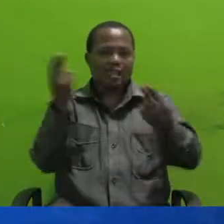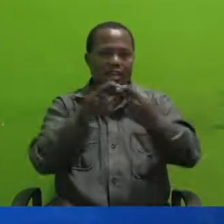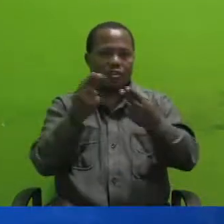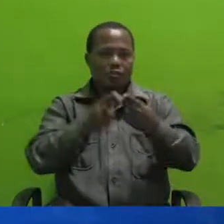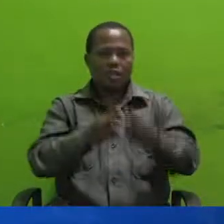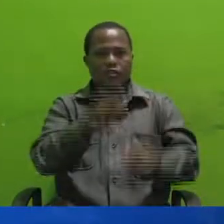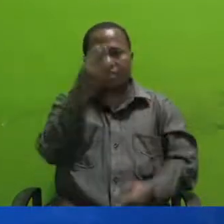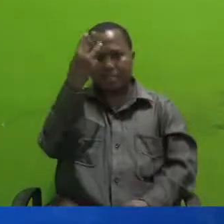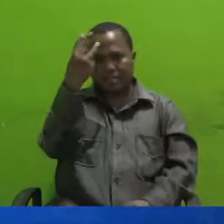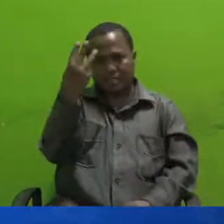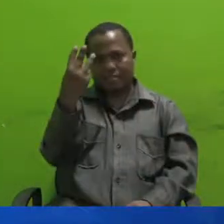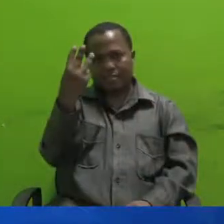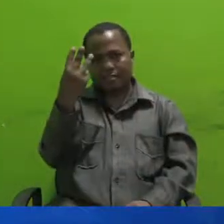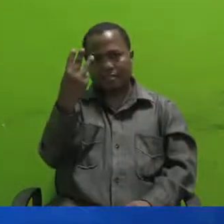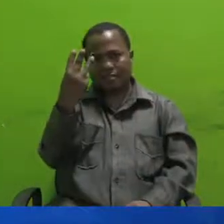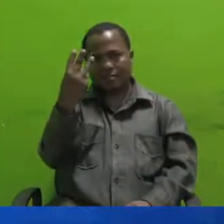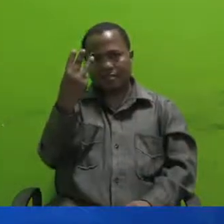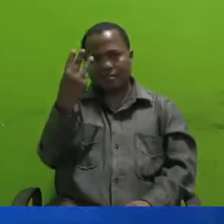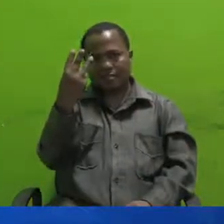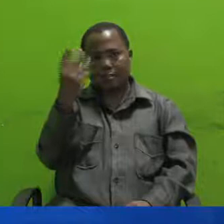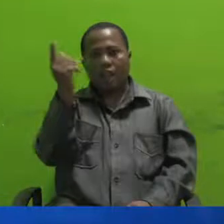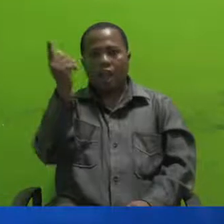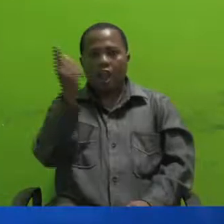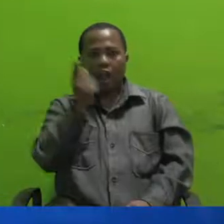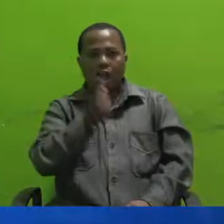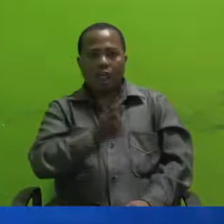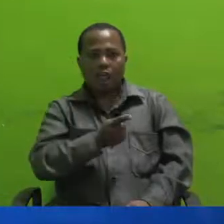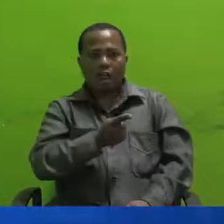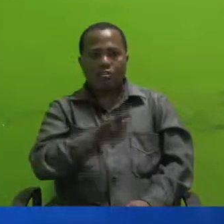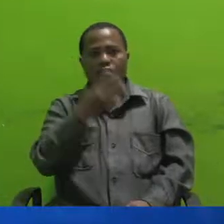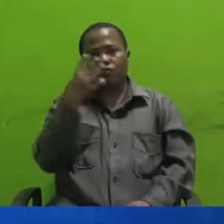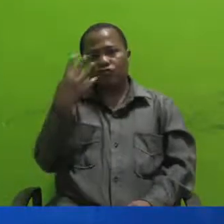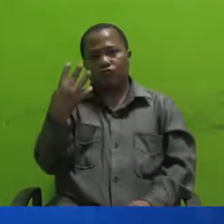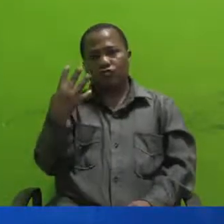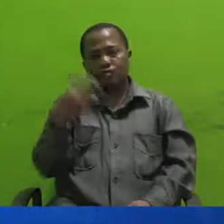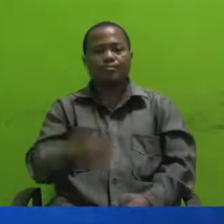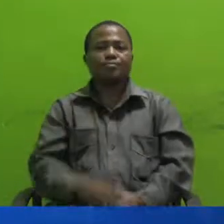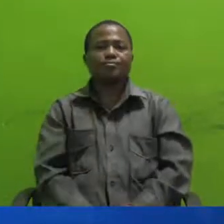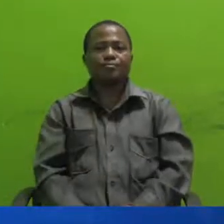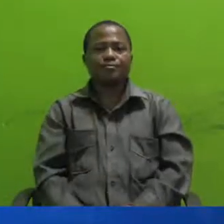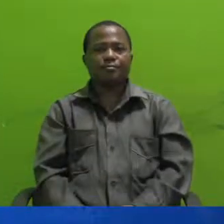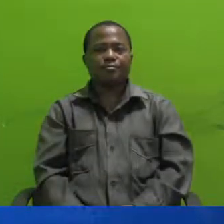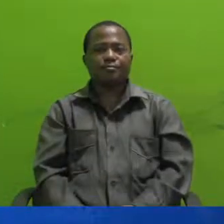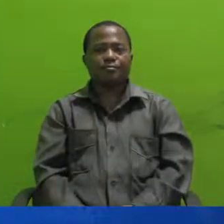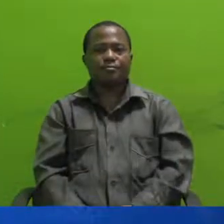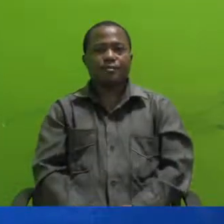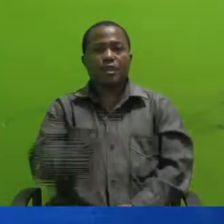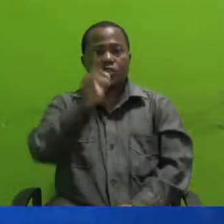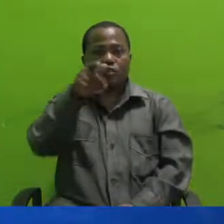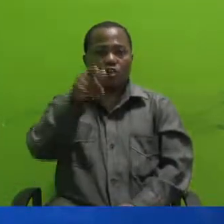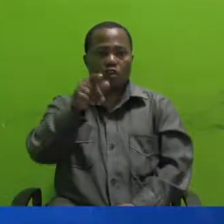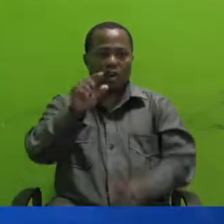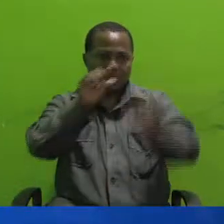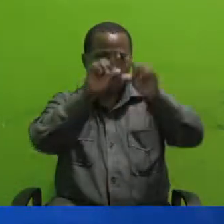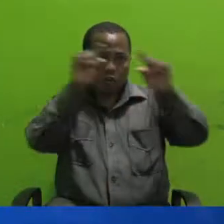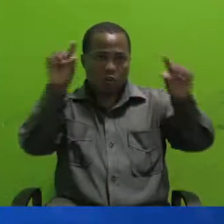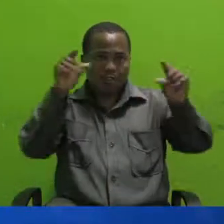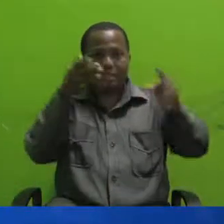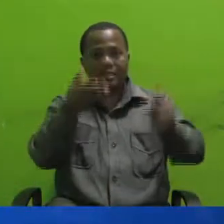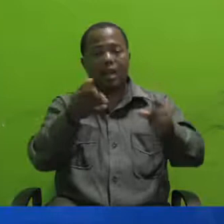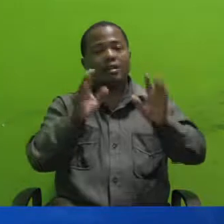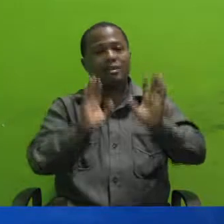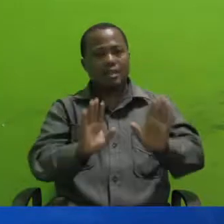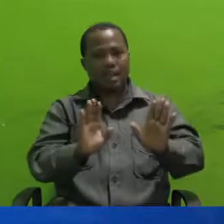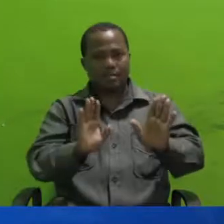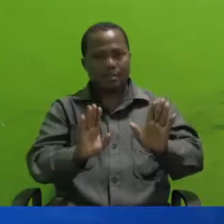this is equal to 3 out of 4. So the question here now